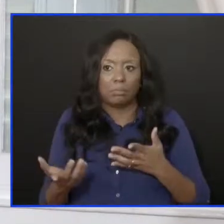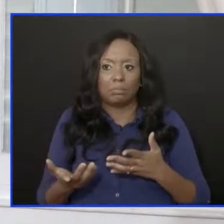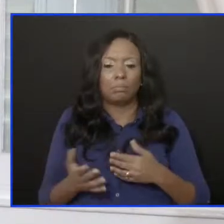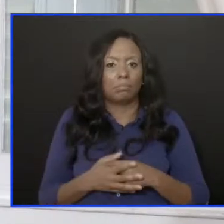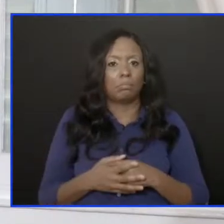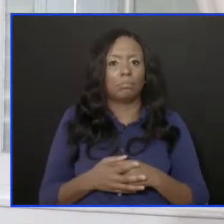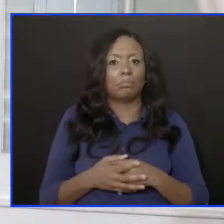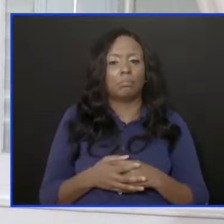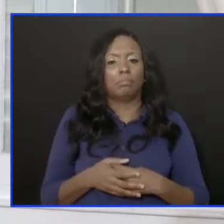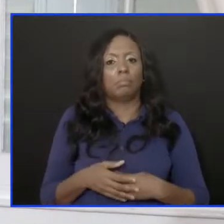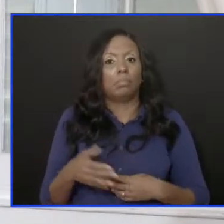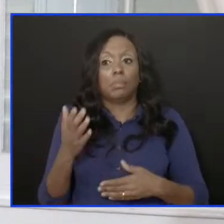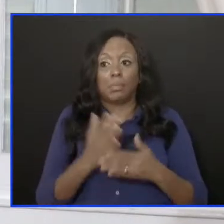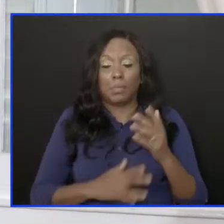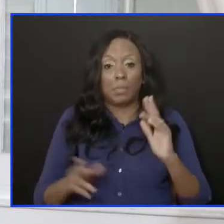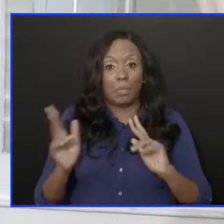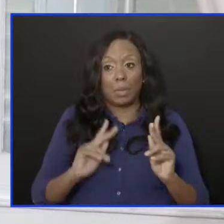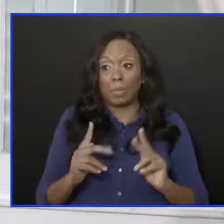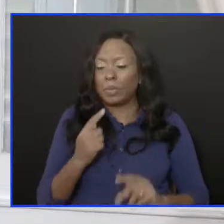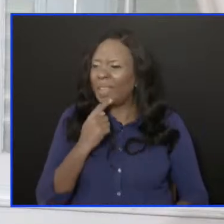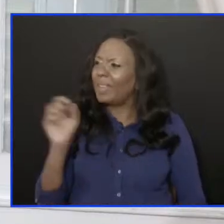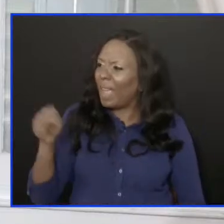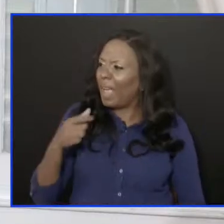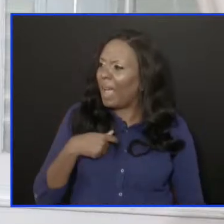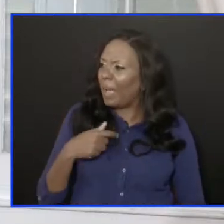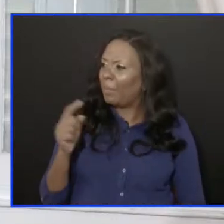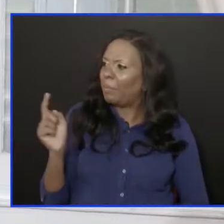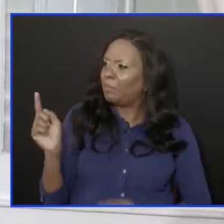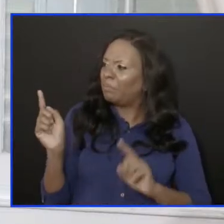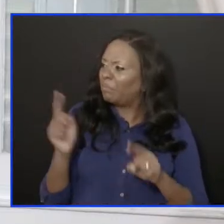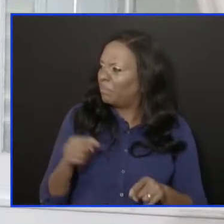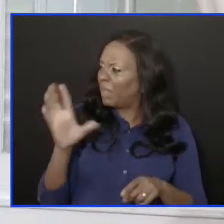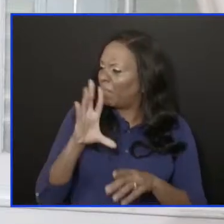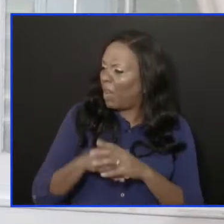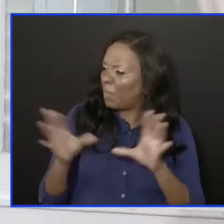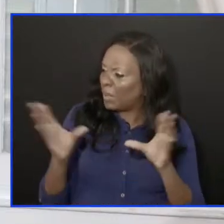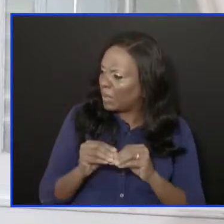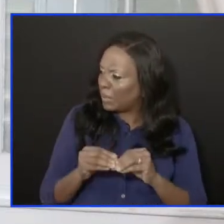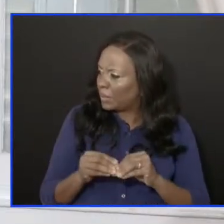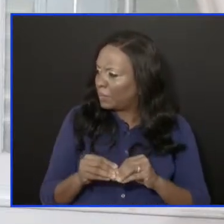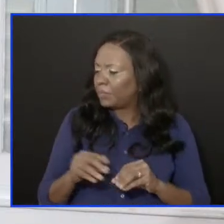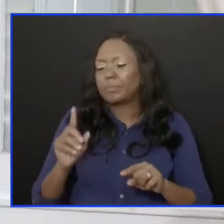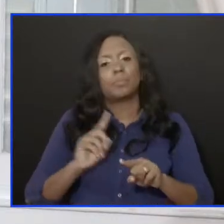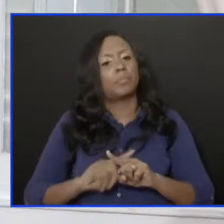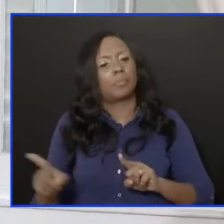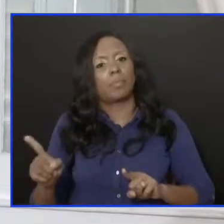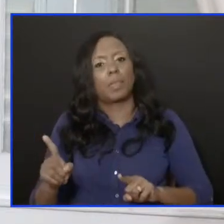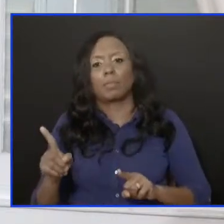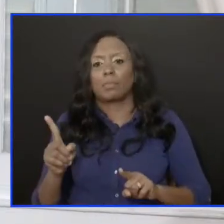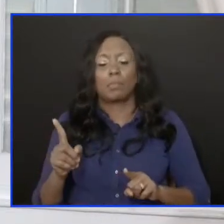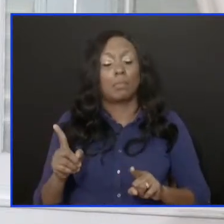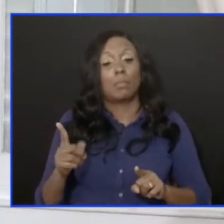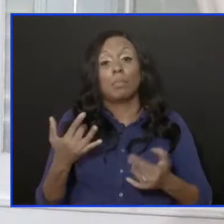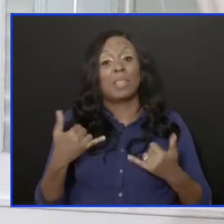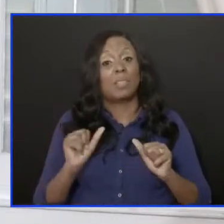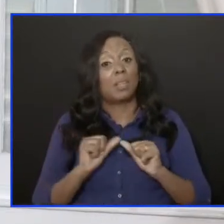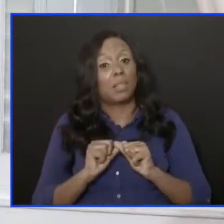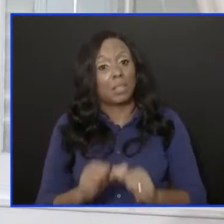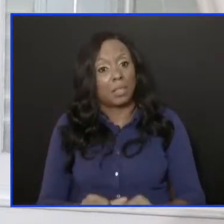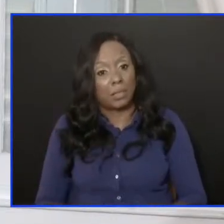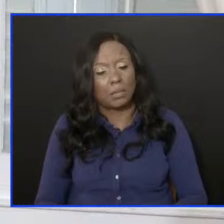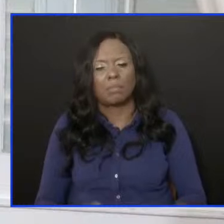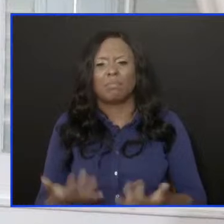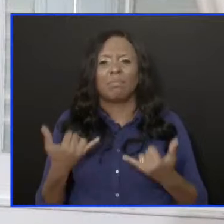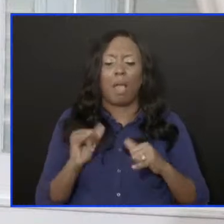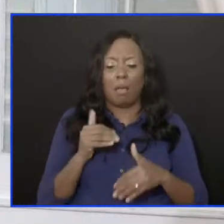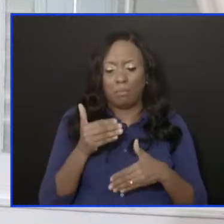be present that did not turn up eventually, and so we were able to hold it with who we had there. So that this is a work